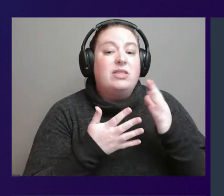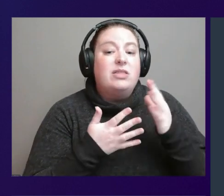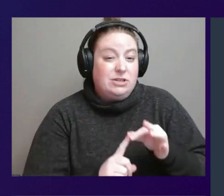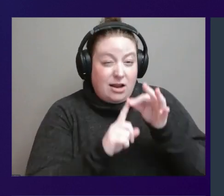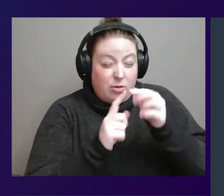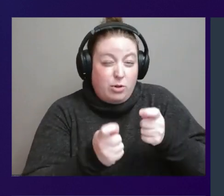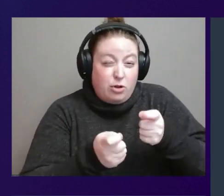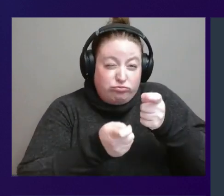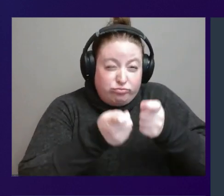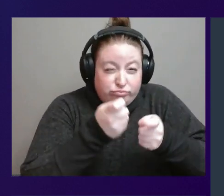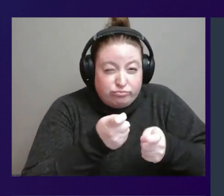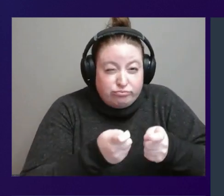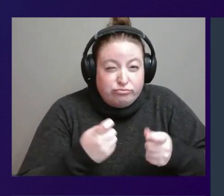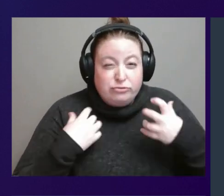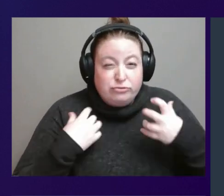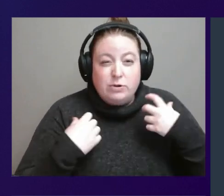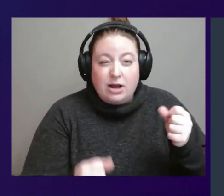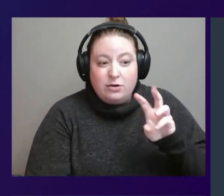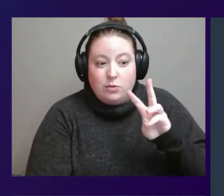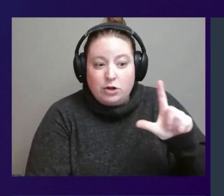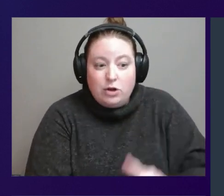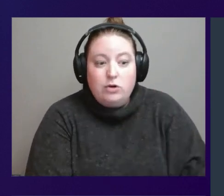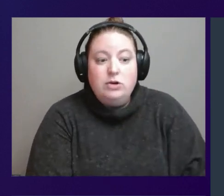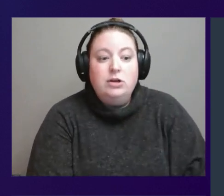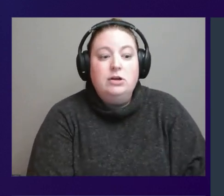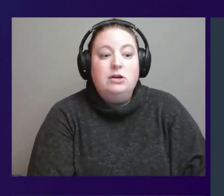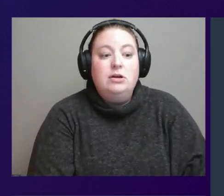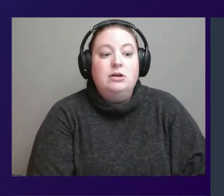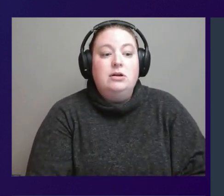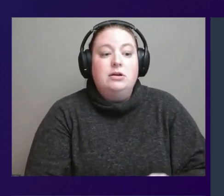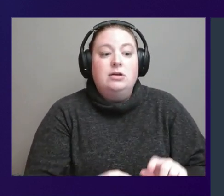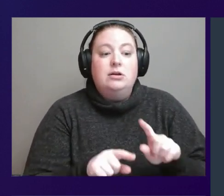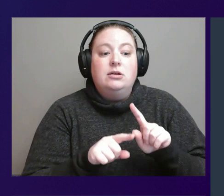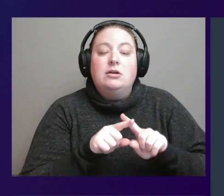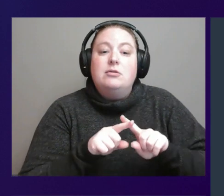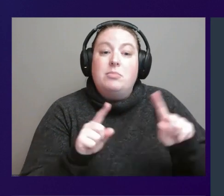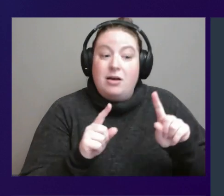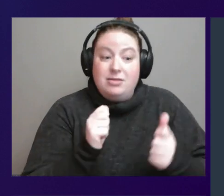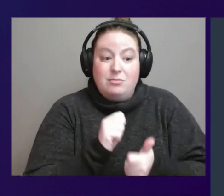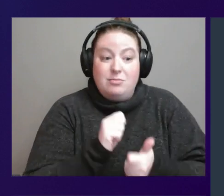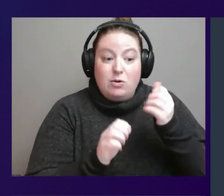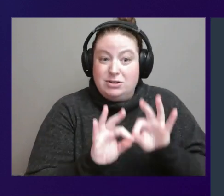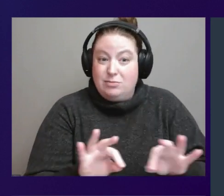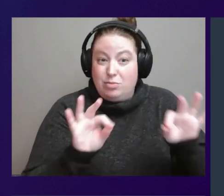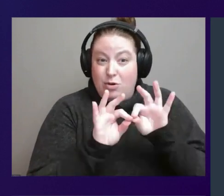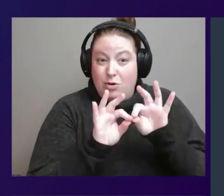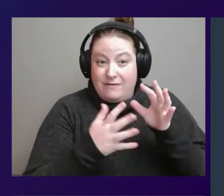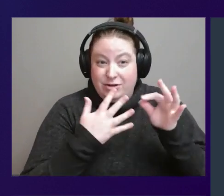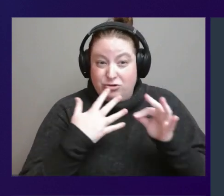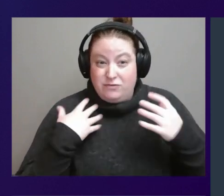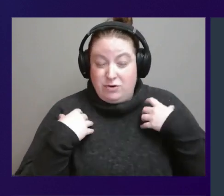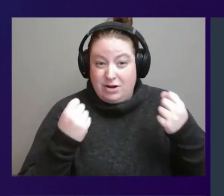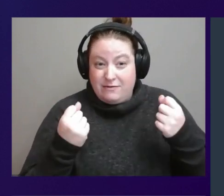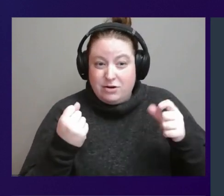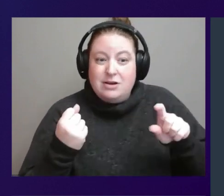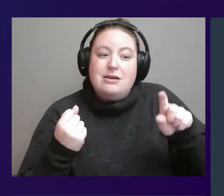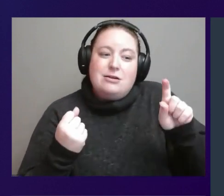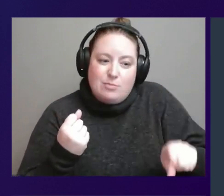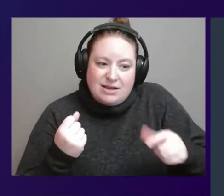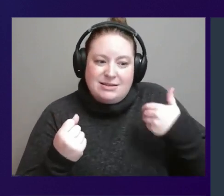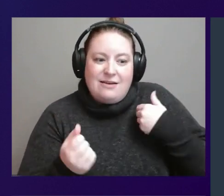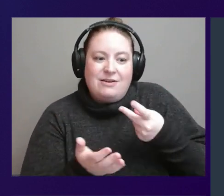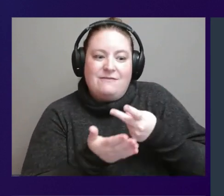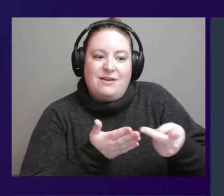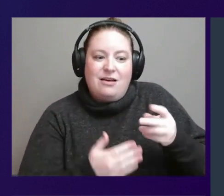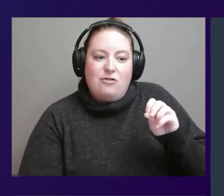workloads, but I want to point out that the single most important feature of recovery is that you must have a failover plan, and you have to know when